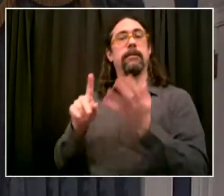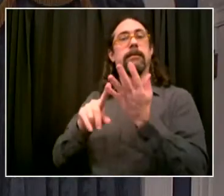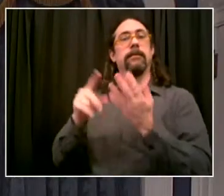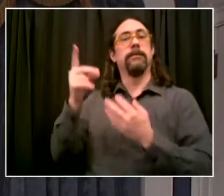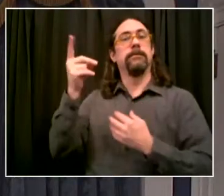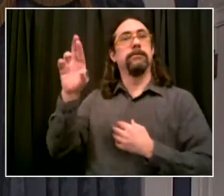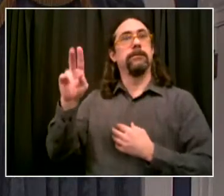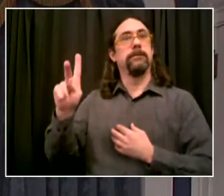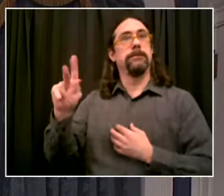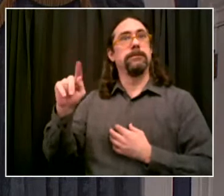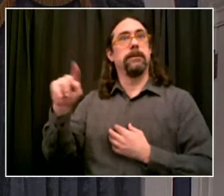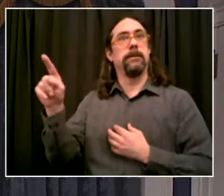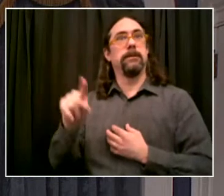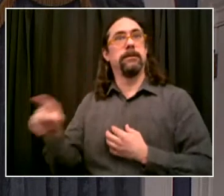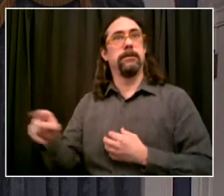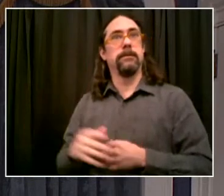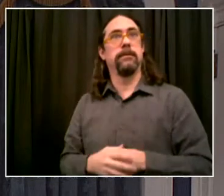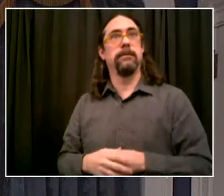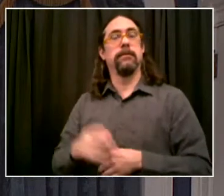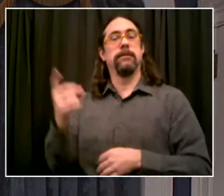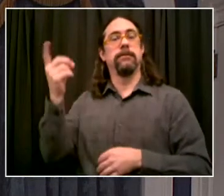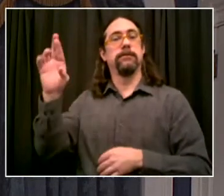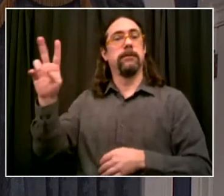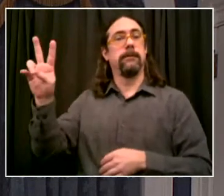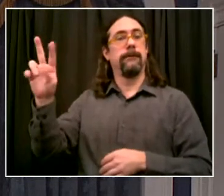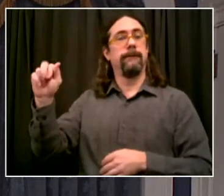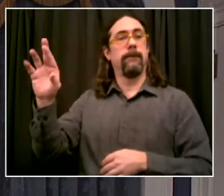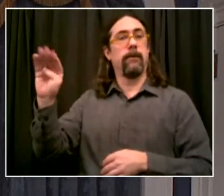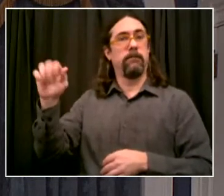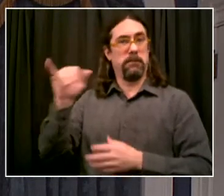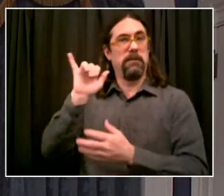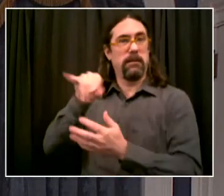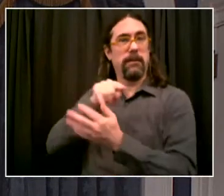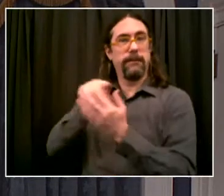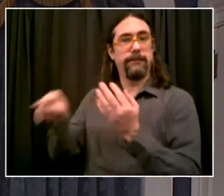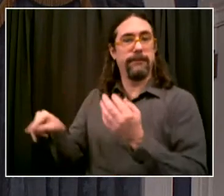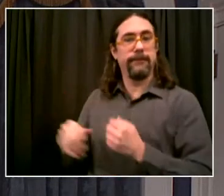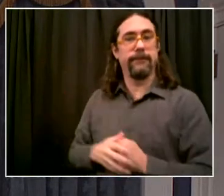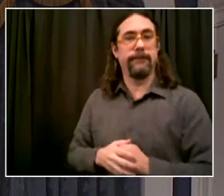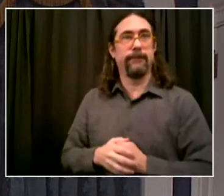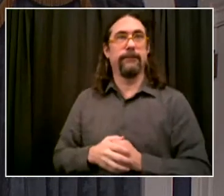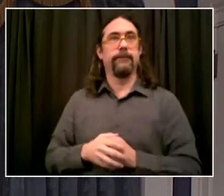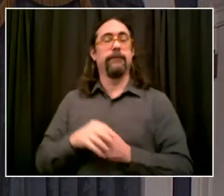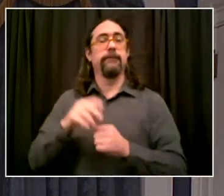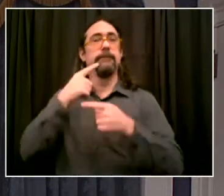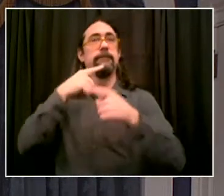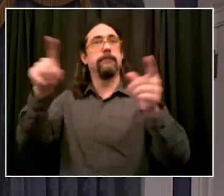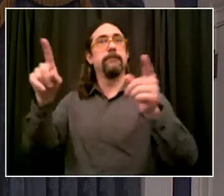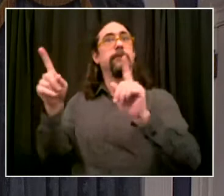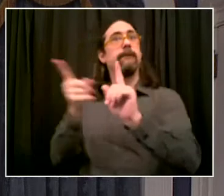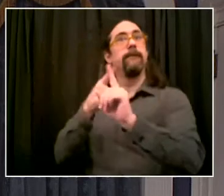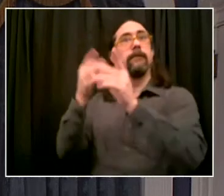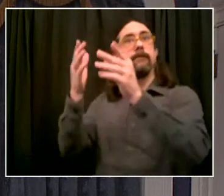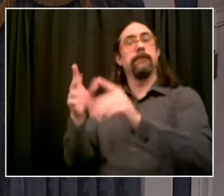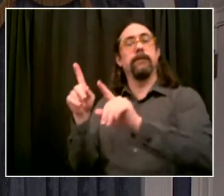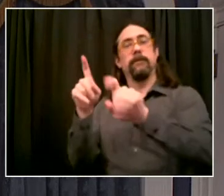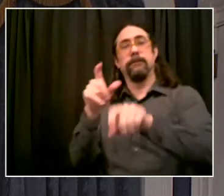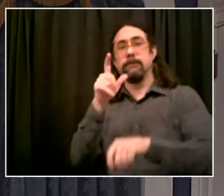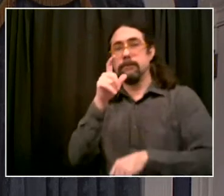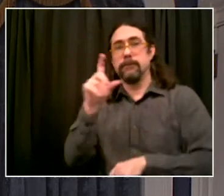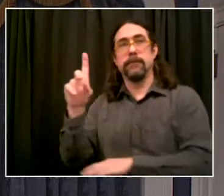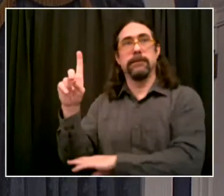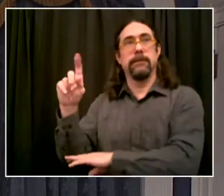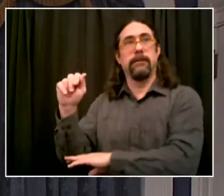Hey, Mayor, can you hear me? Yeah, Dave, we haven't heard from you in a while. How you doing? I'm doing much better. A little time